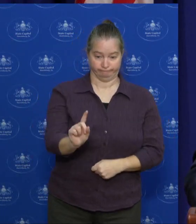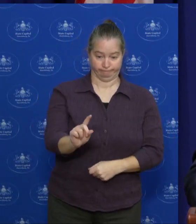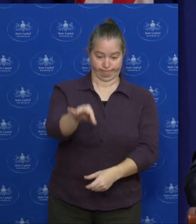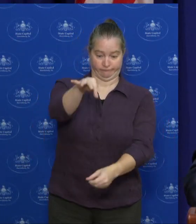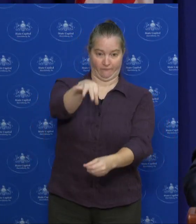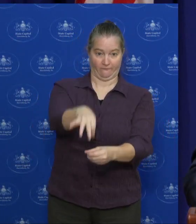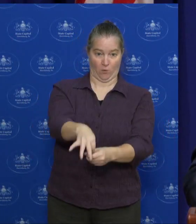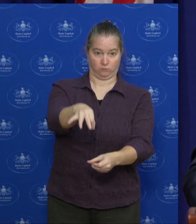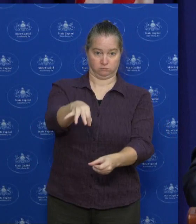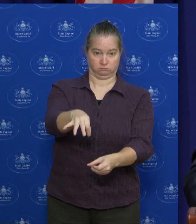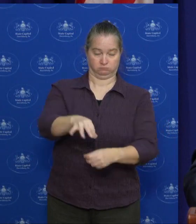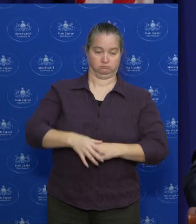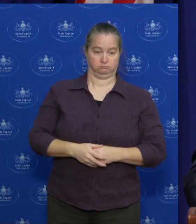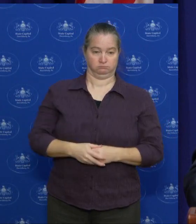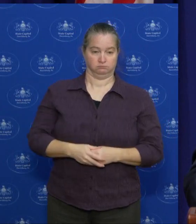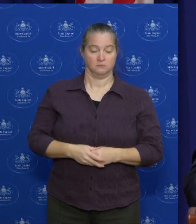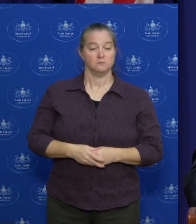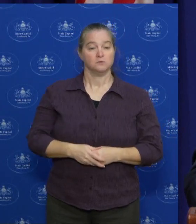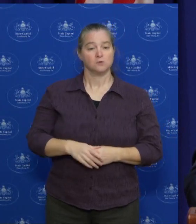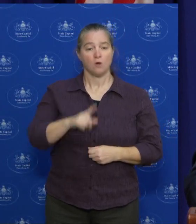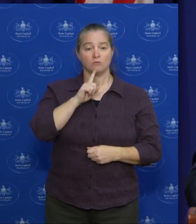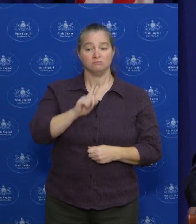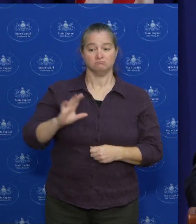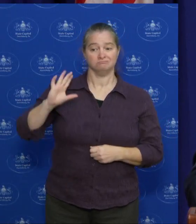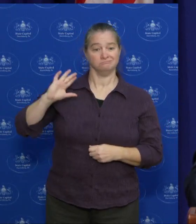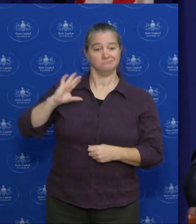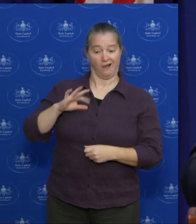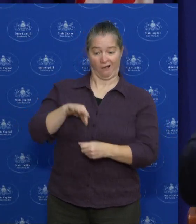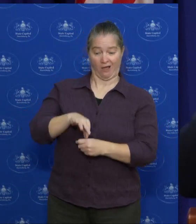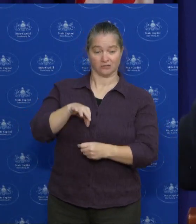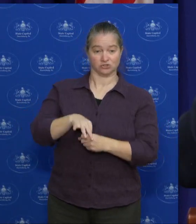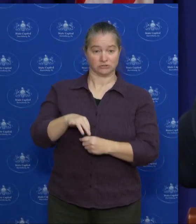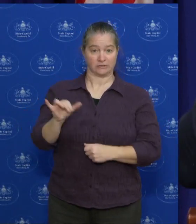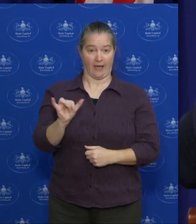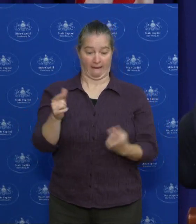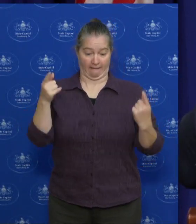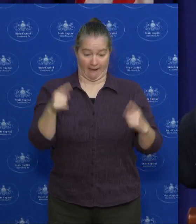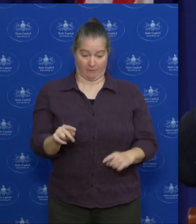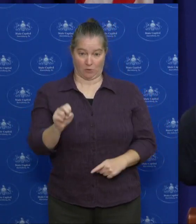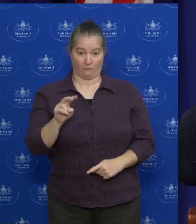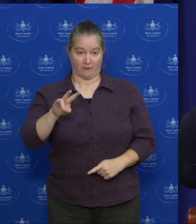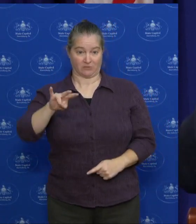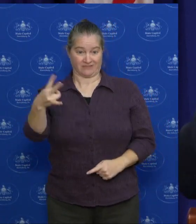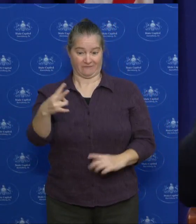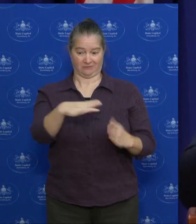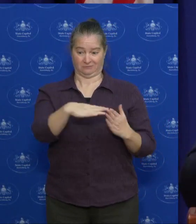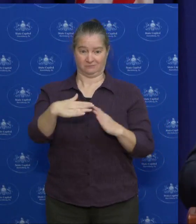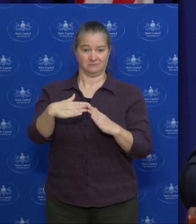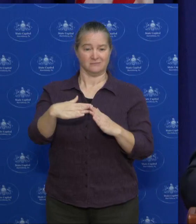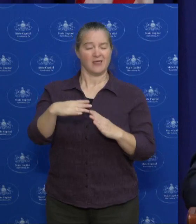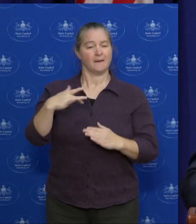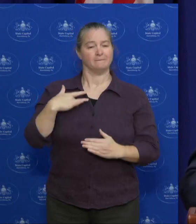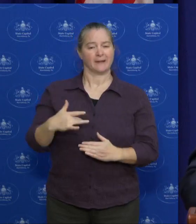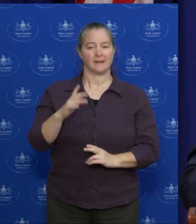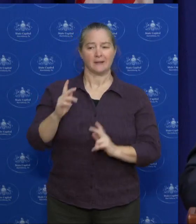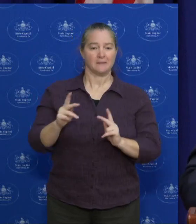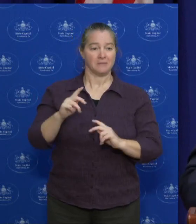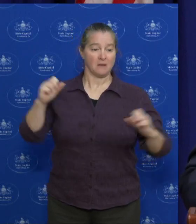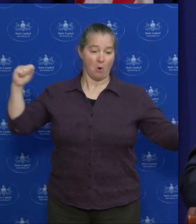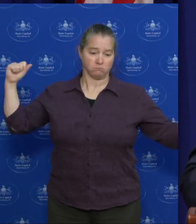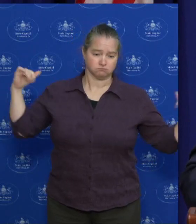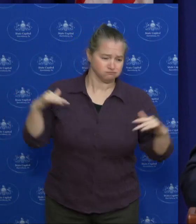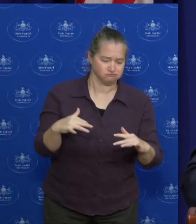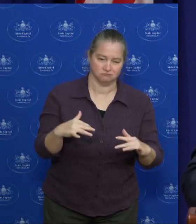ballot. Traditionally, municipal elections, like the one on November 7th, attract lower voter turnout